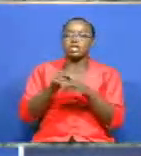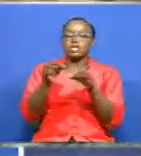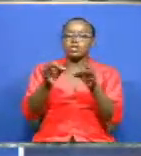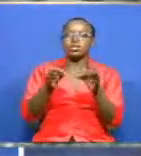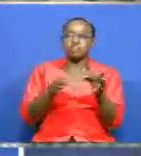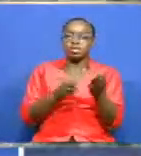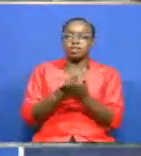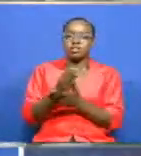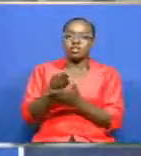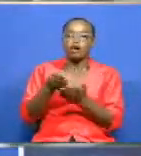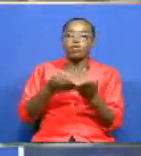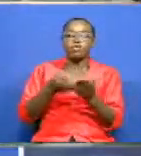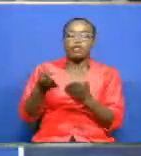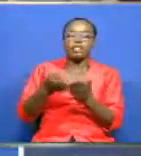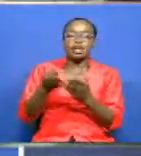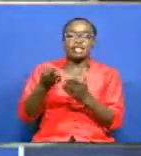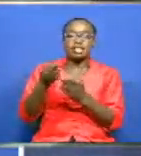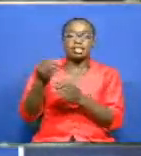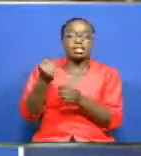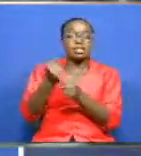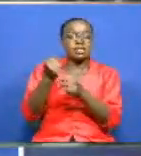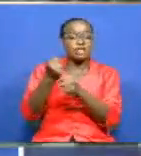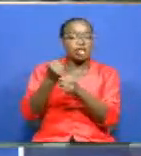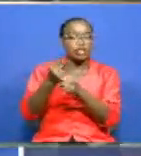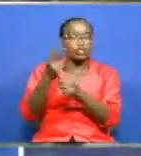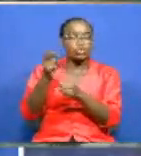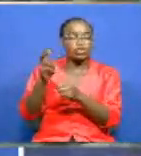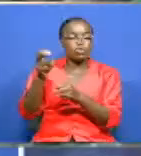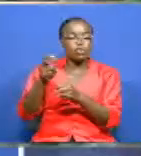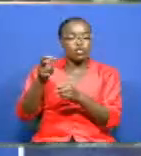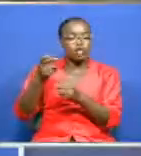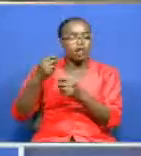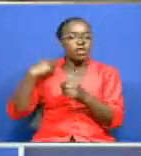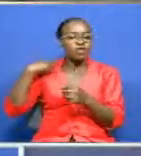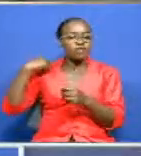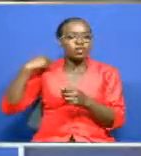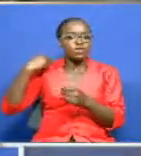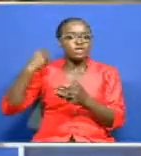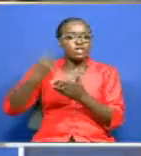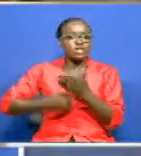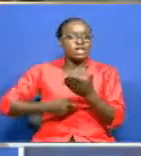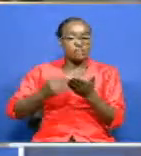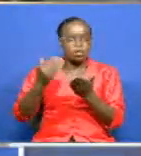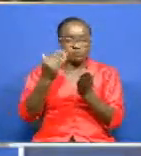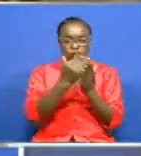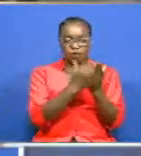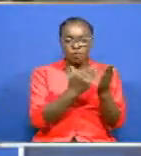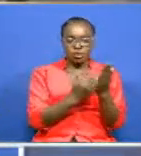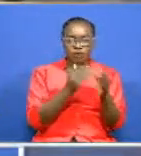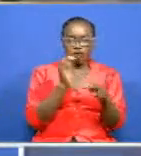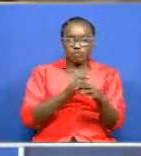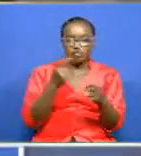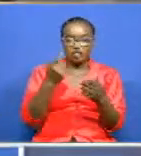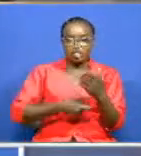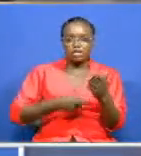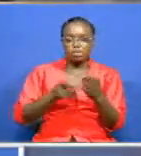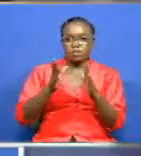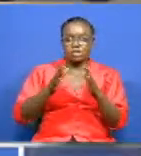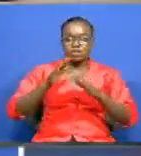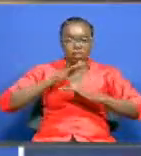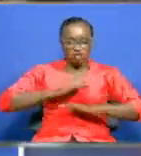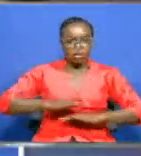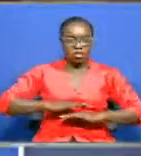the Finance Act of 2020, to introduce a voluntary tax disclosure program that offers affected taxpayers relief